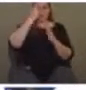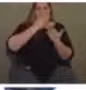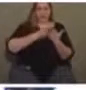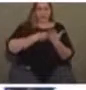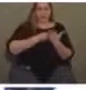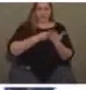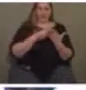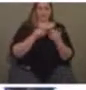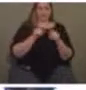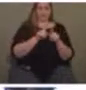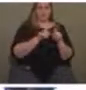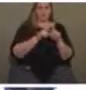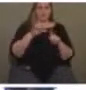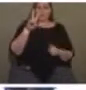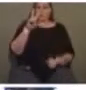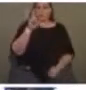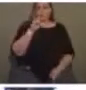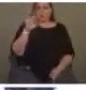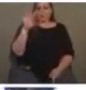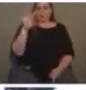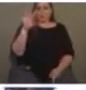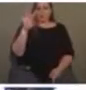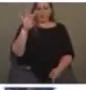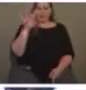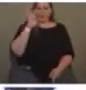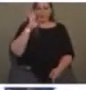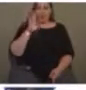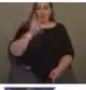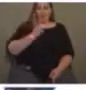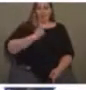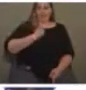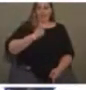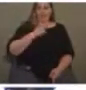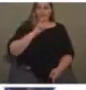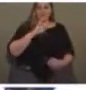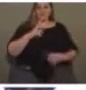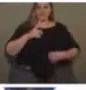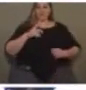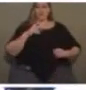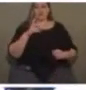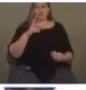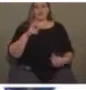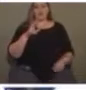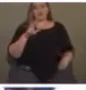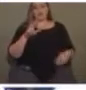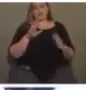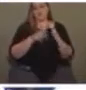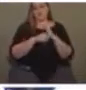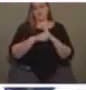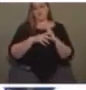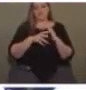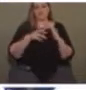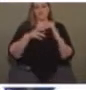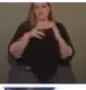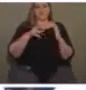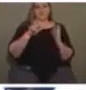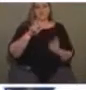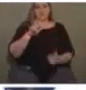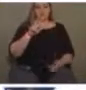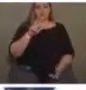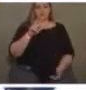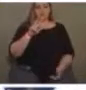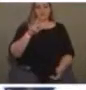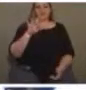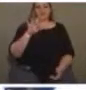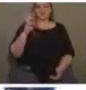beginning in 2008 or so. I personally think it's probably the withdrawal of Section 936. I think probably most people agree with that.